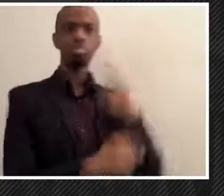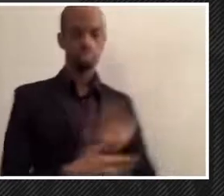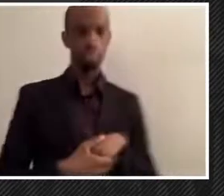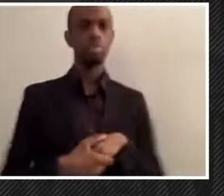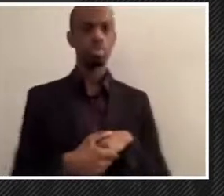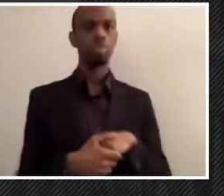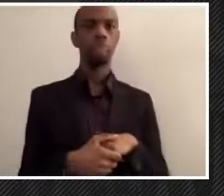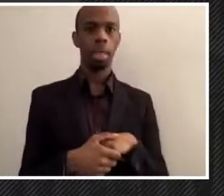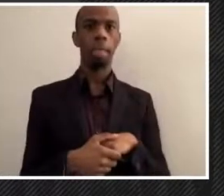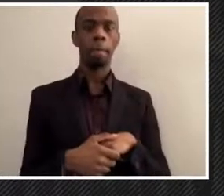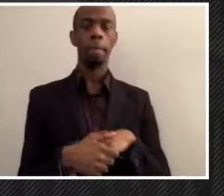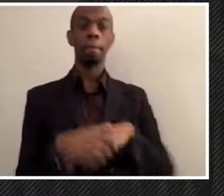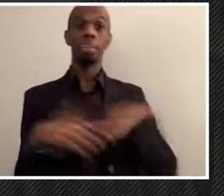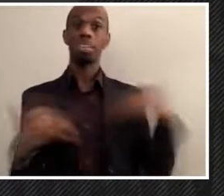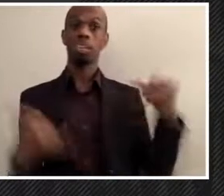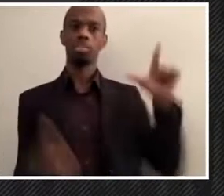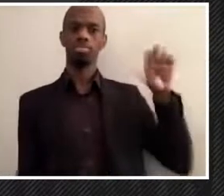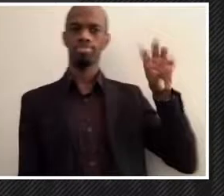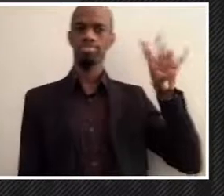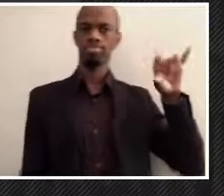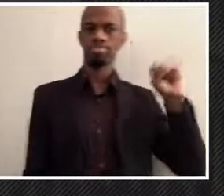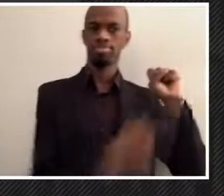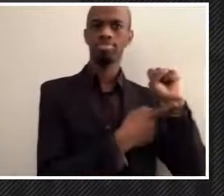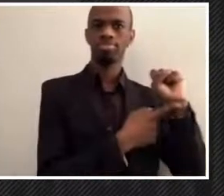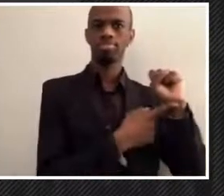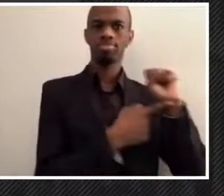Lewis, I'm jumping it over to you.